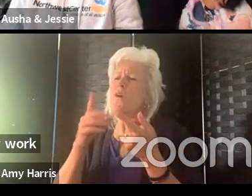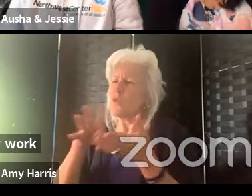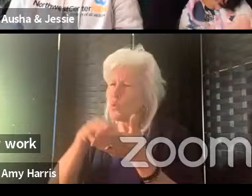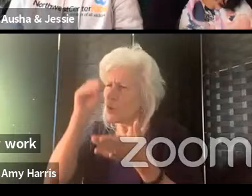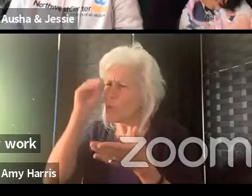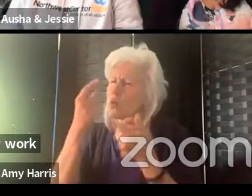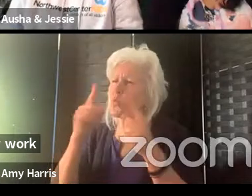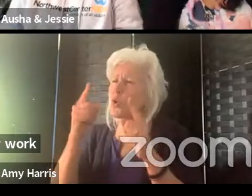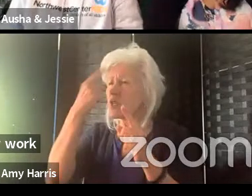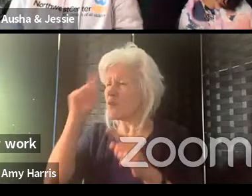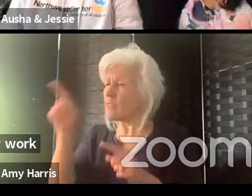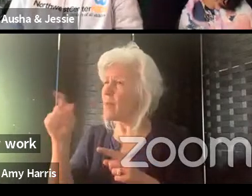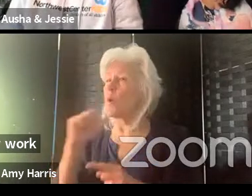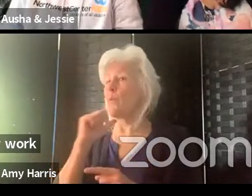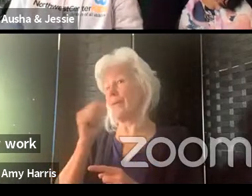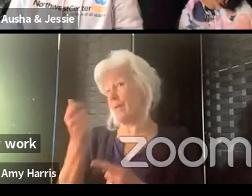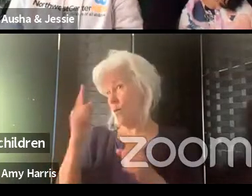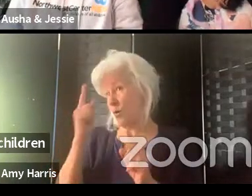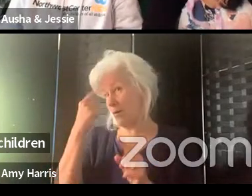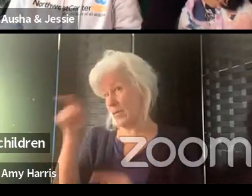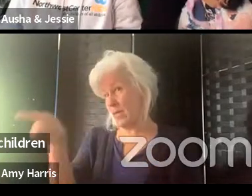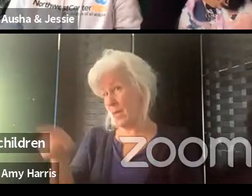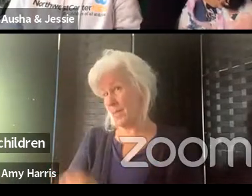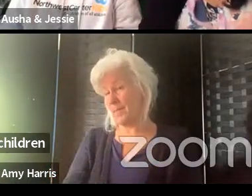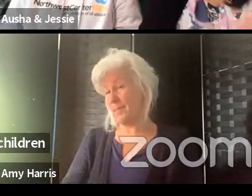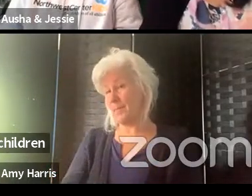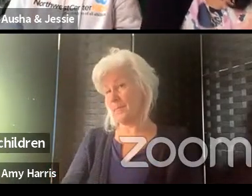what doesn't work as well for them?